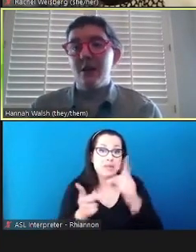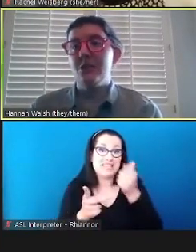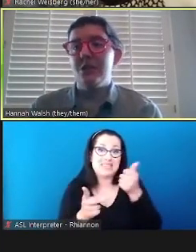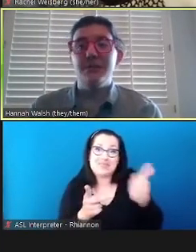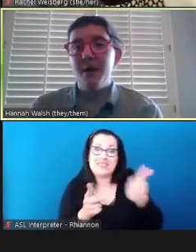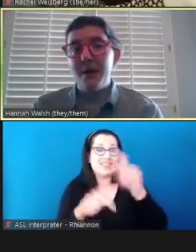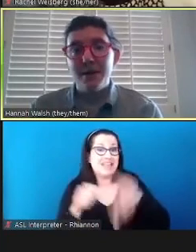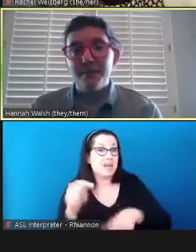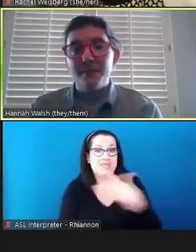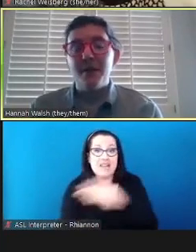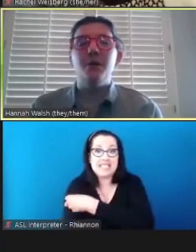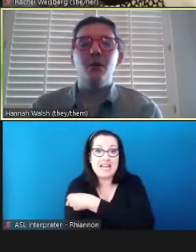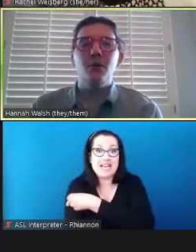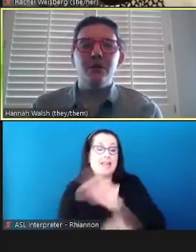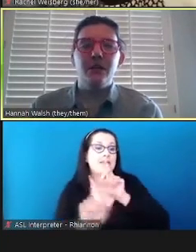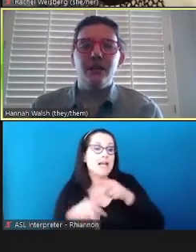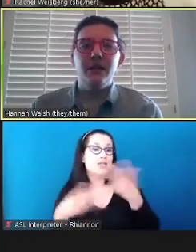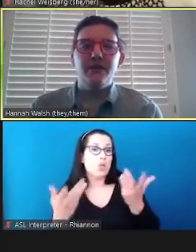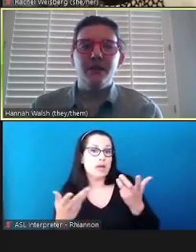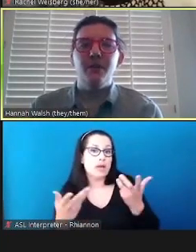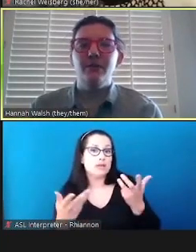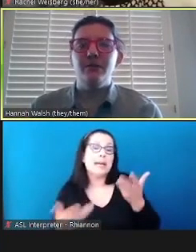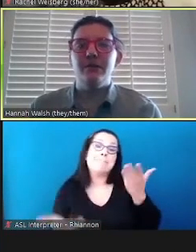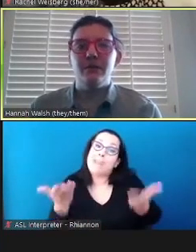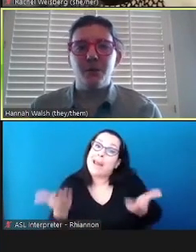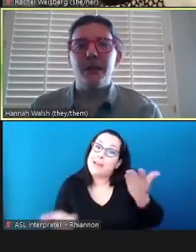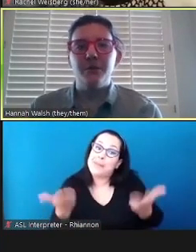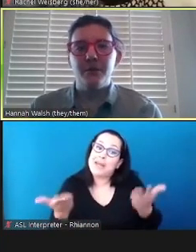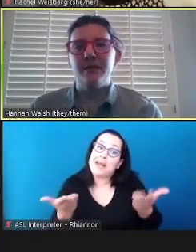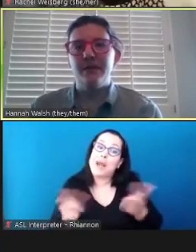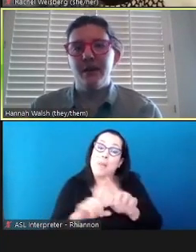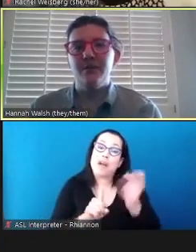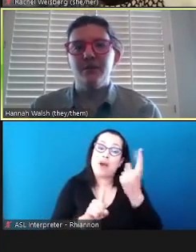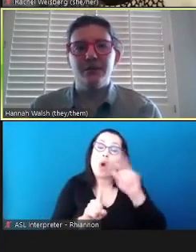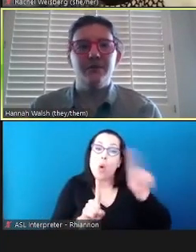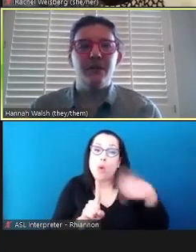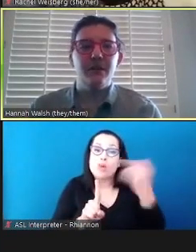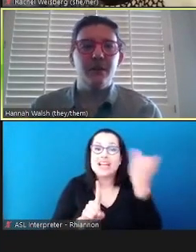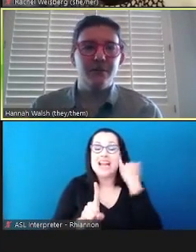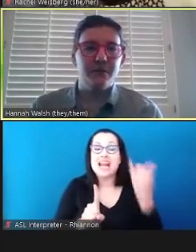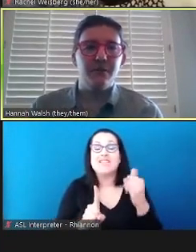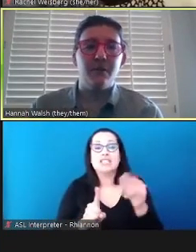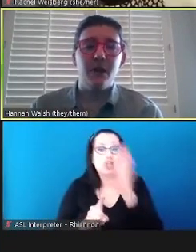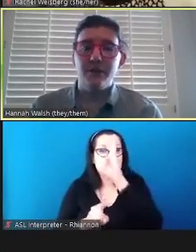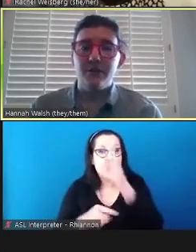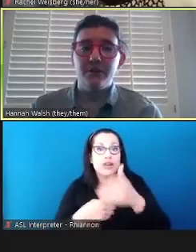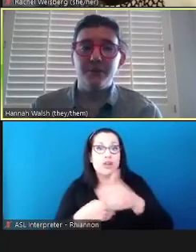that question is maybe, but only if he poses a direct threat to the health or safety of